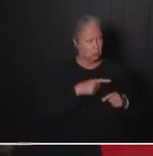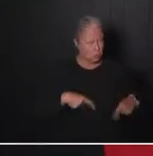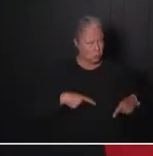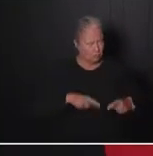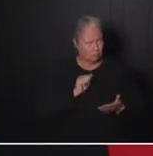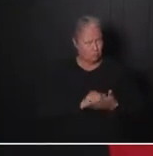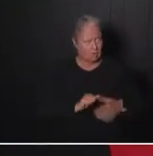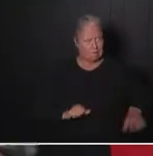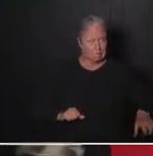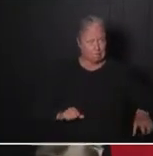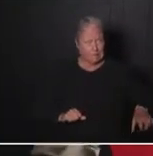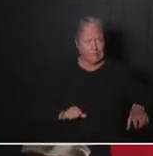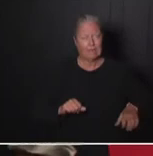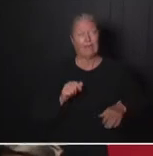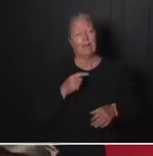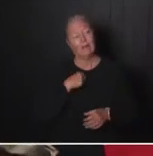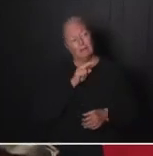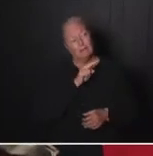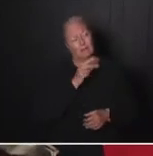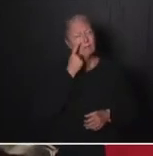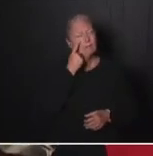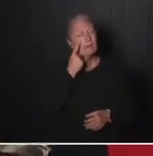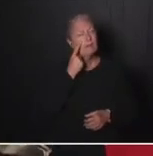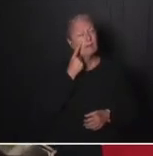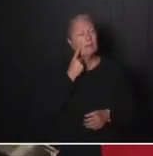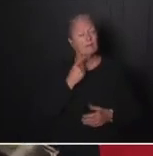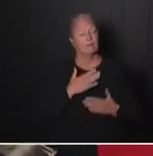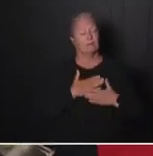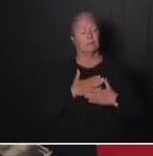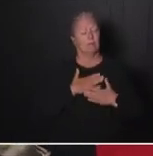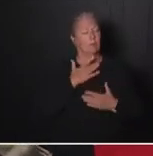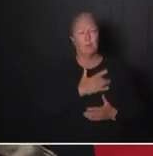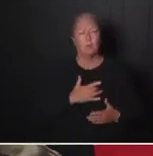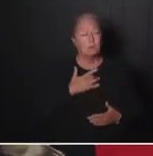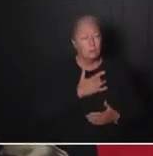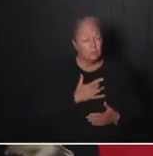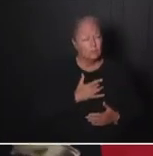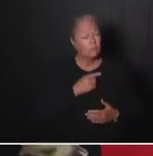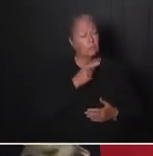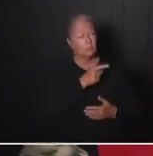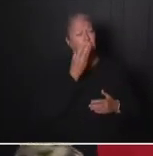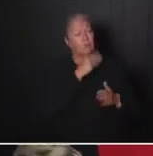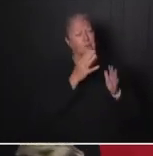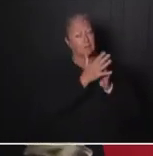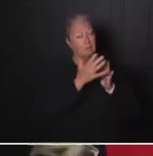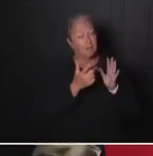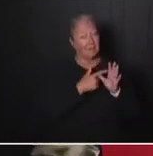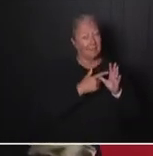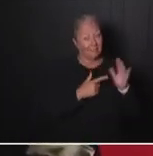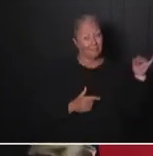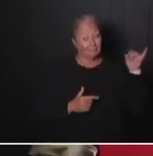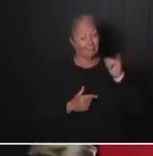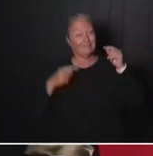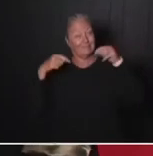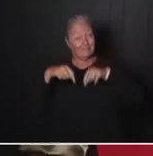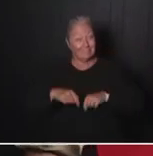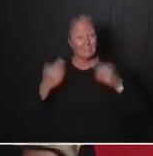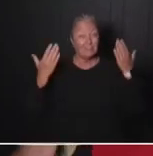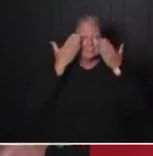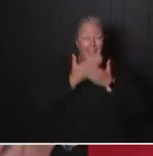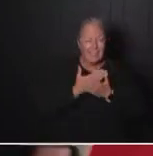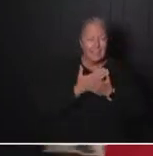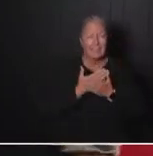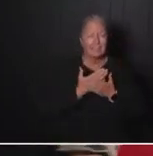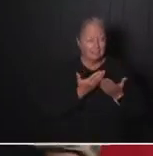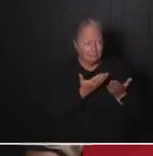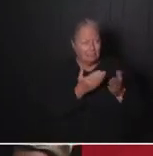nervous. I am. I'm watching this with tears in my eyes. Welcome. You've come from WA to join us tonight. Yeah. How